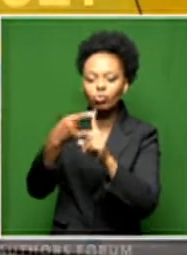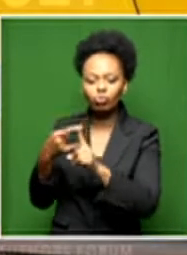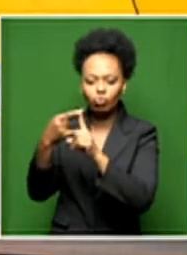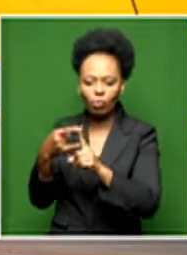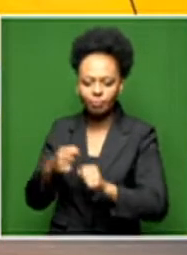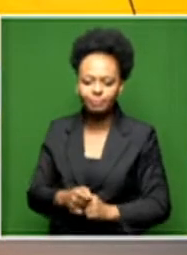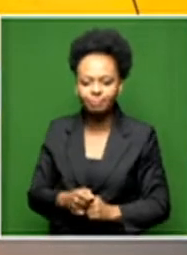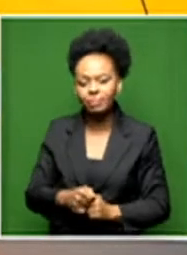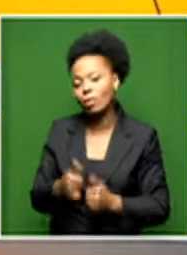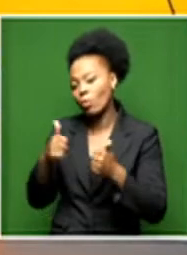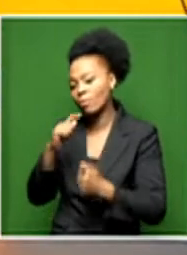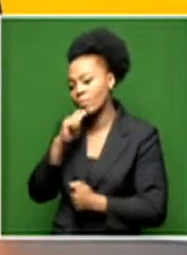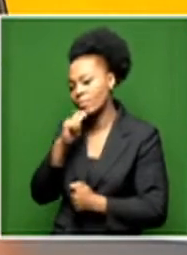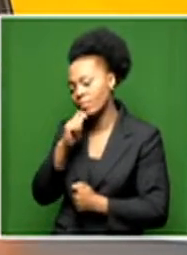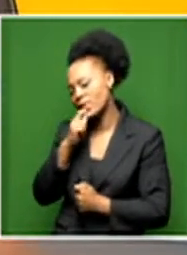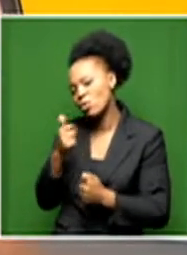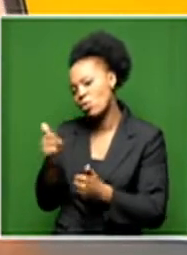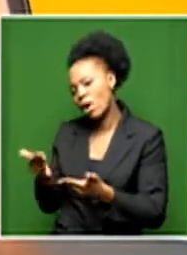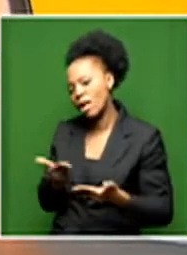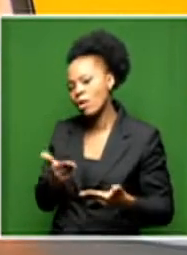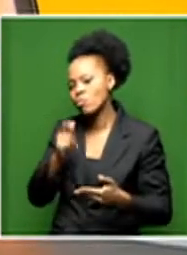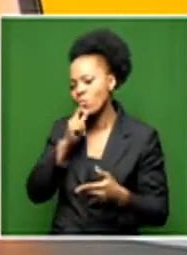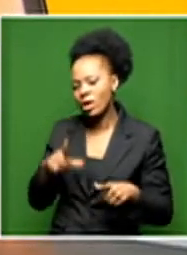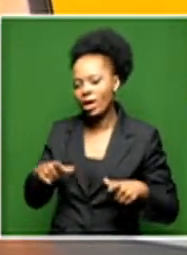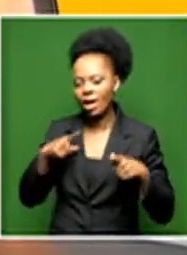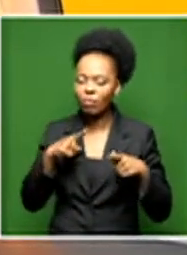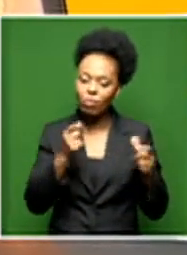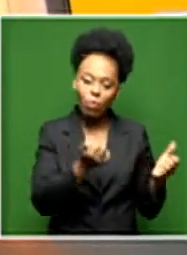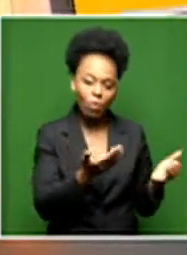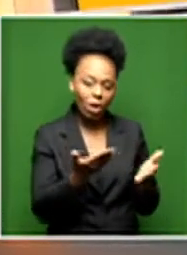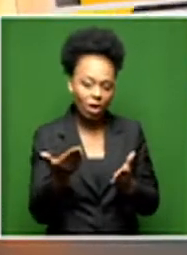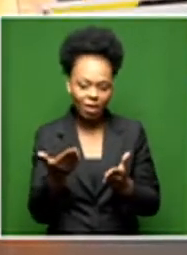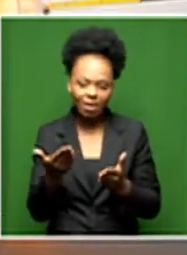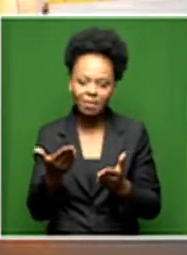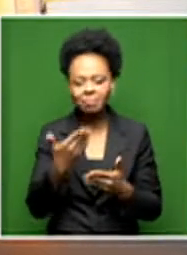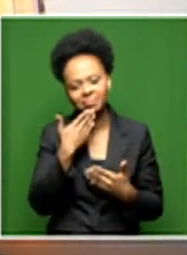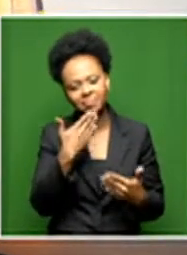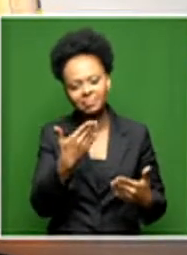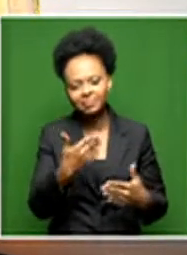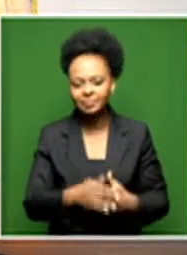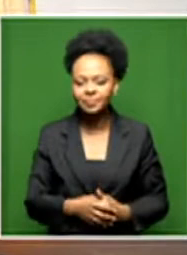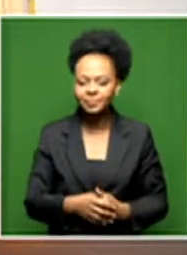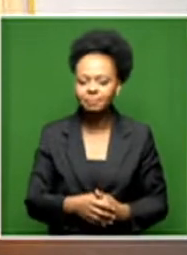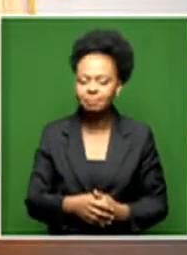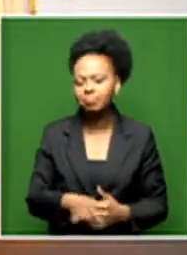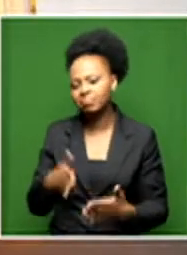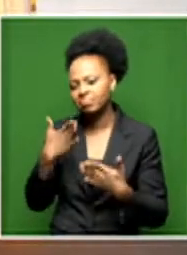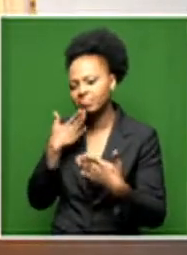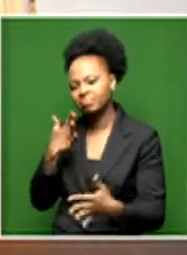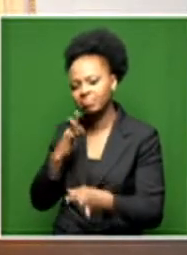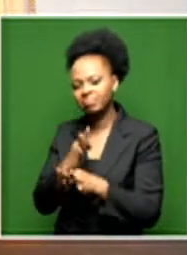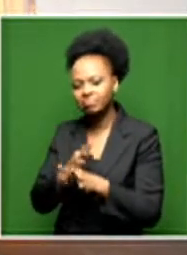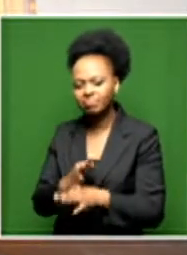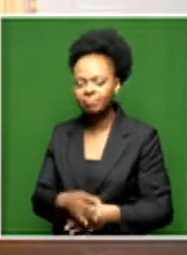joining us. Welcome to Morning Live. Welcome and good morning, Nkosi. Siyabonga Baba. Just give